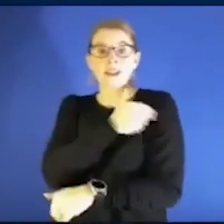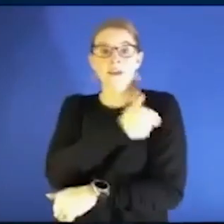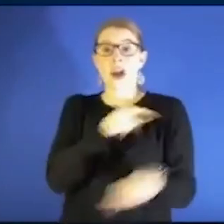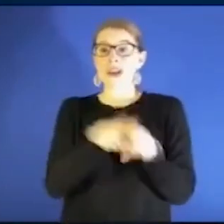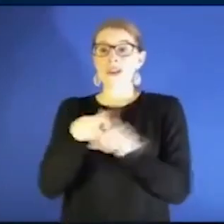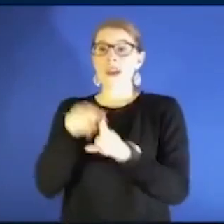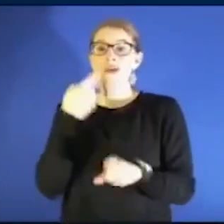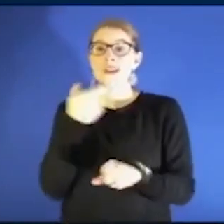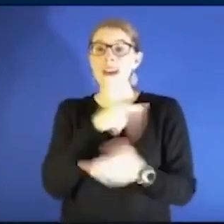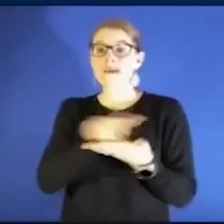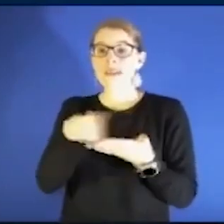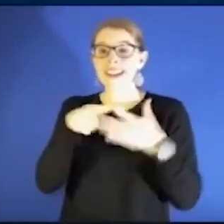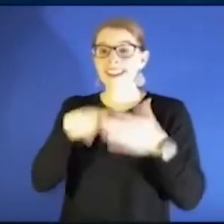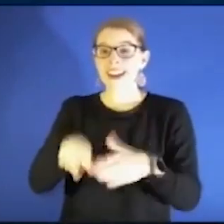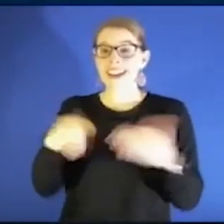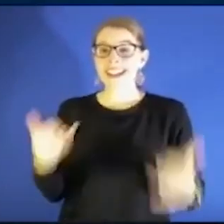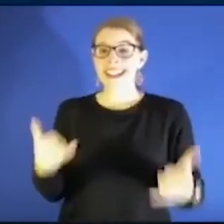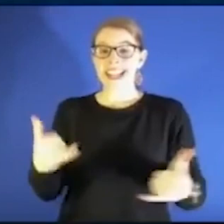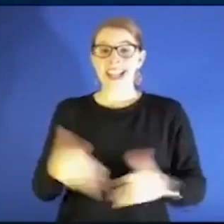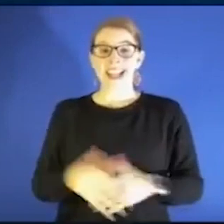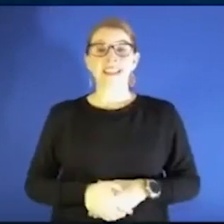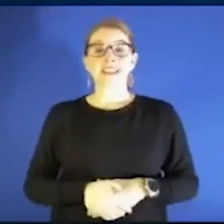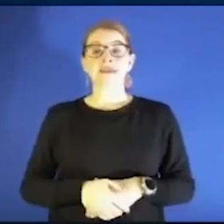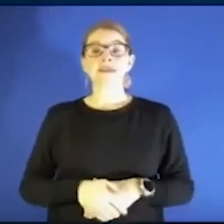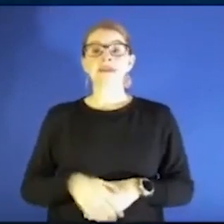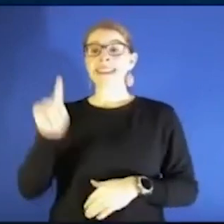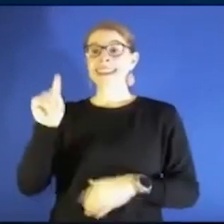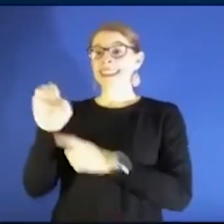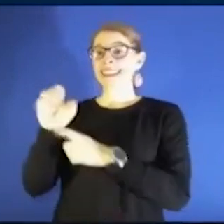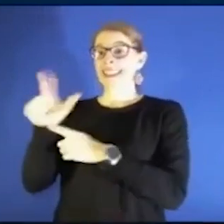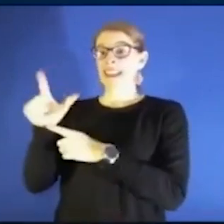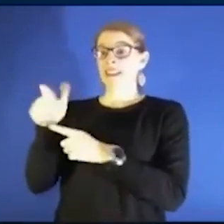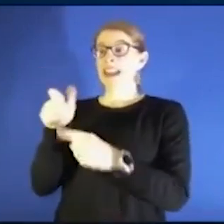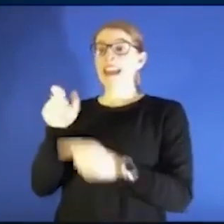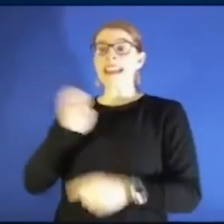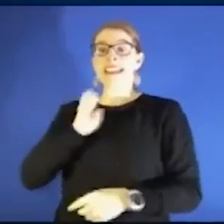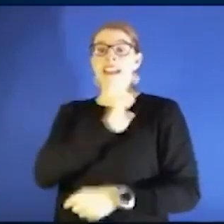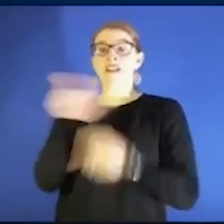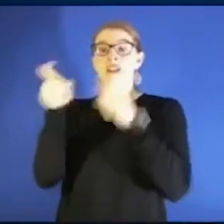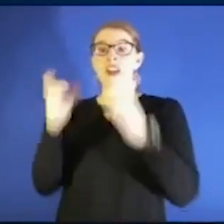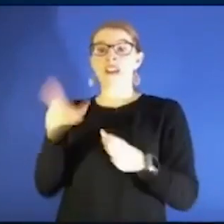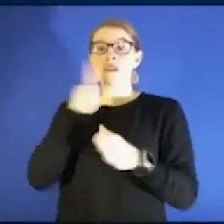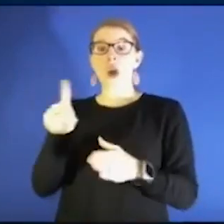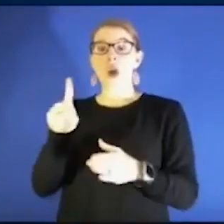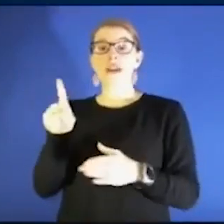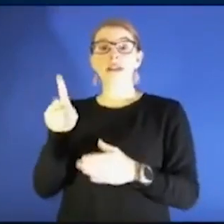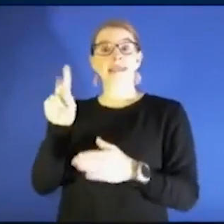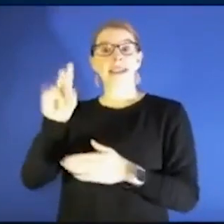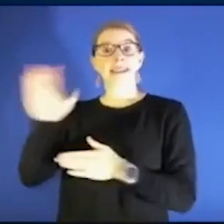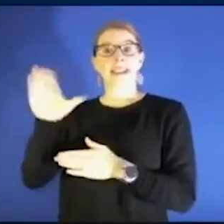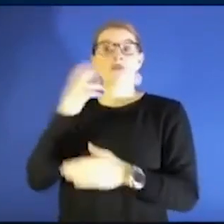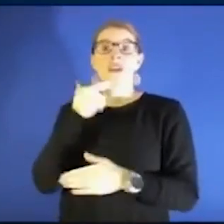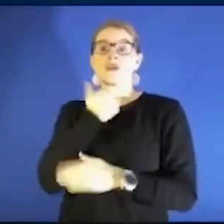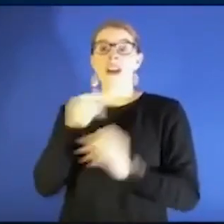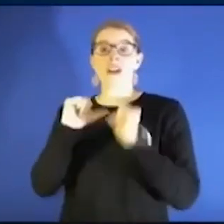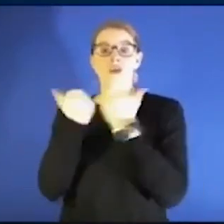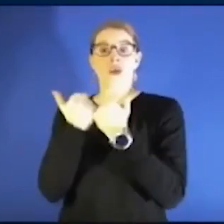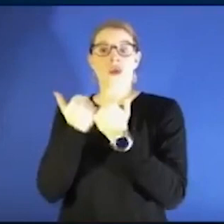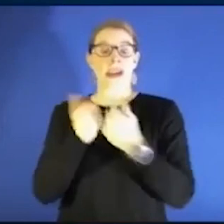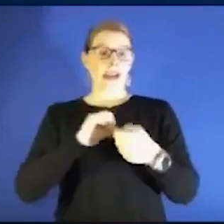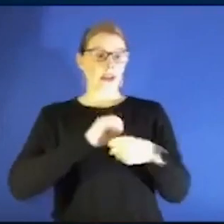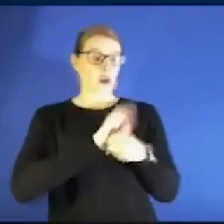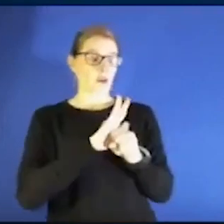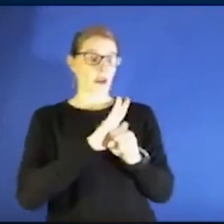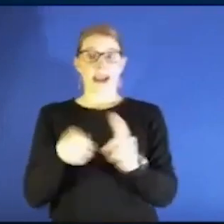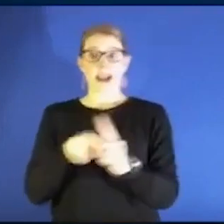today, so Bill Teal, Executive Director of the Kansas City Area Restaurant Association, he is going to explain how COVID is impacting